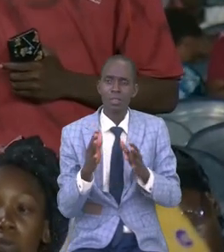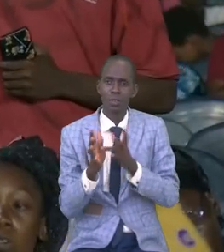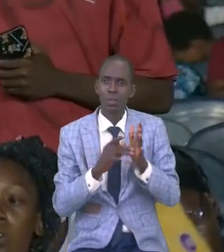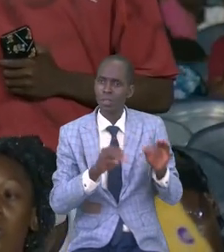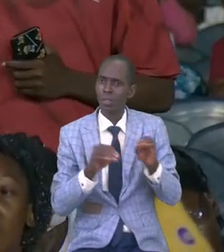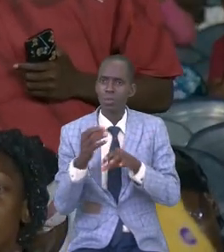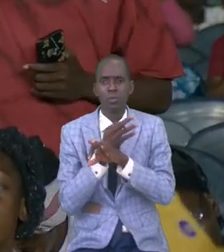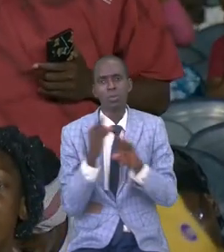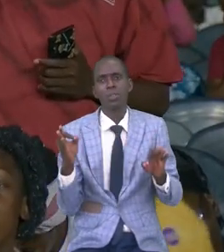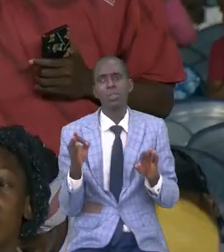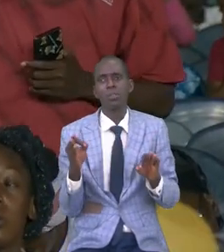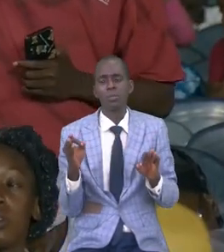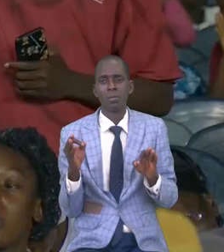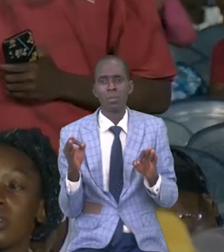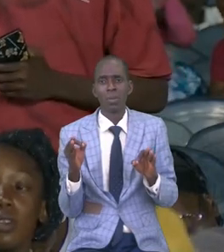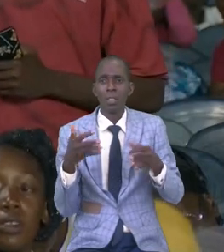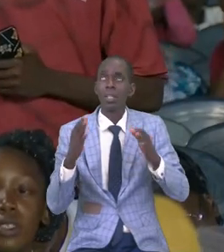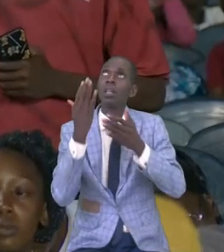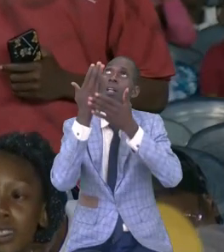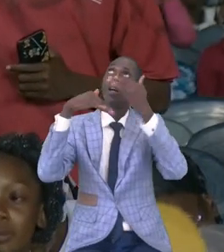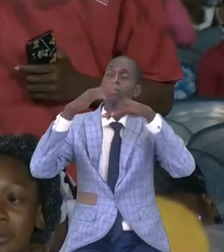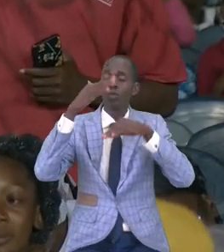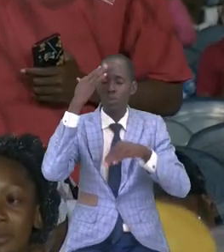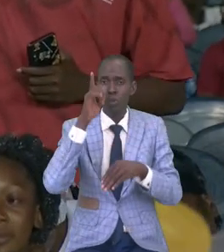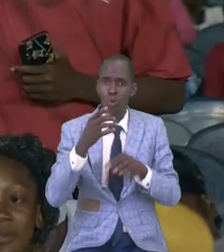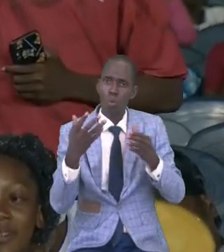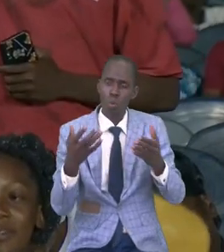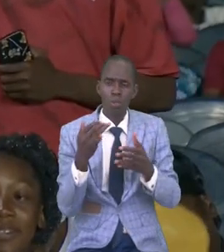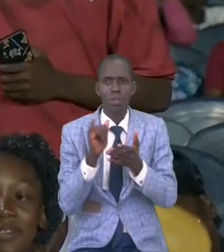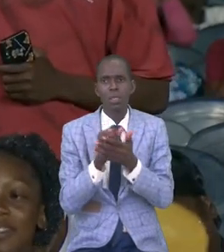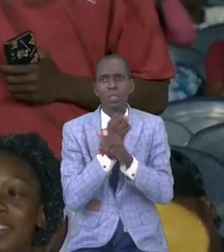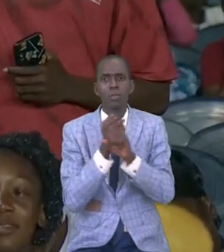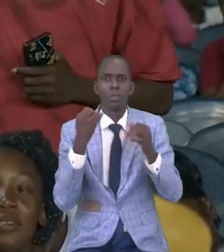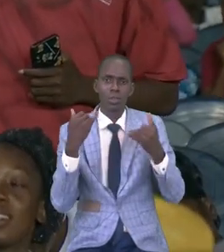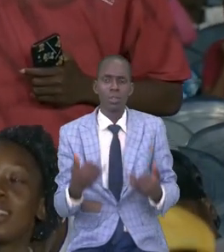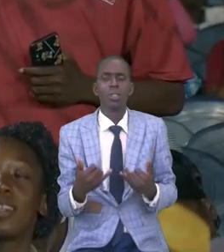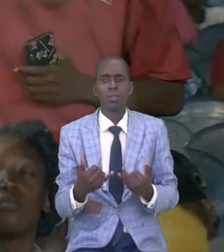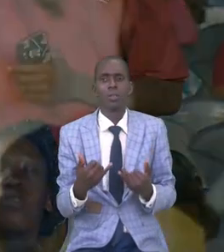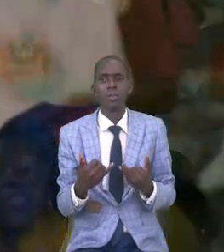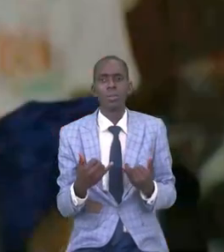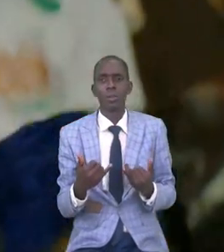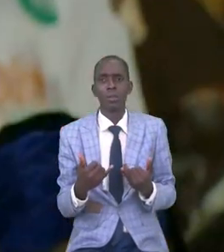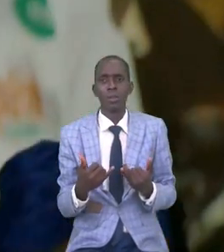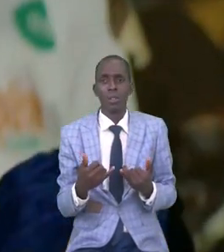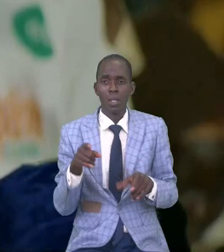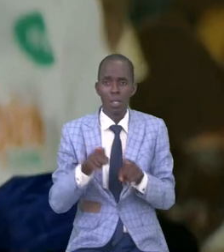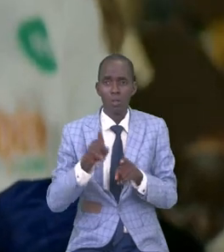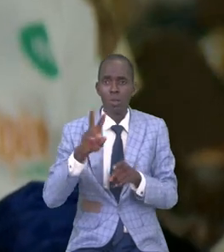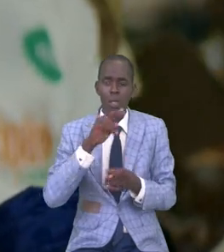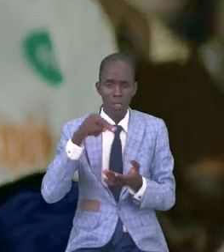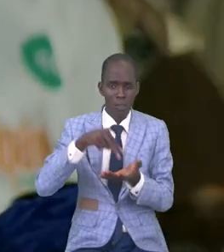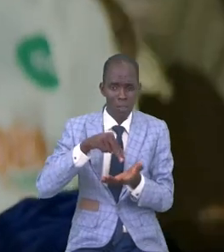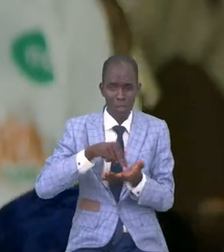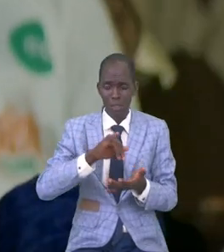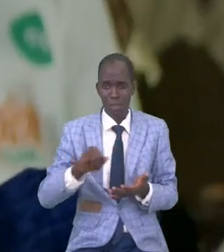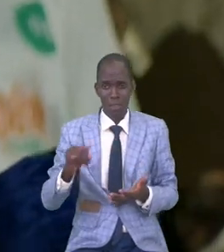the salvation right now. And as you're standing up, just by yourself there, before, between you and